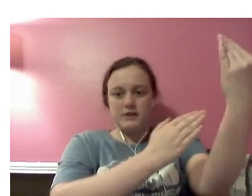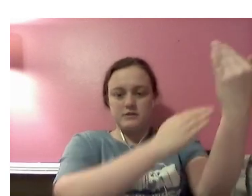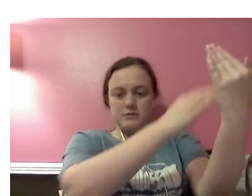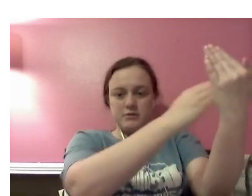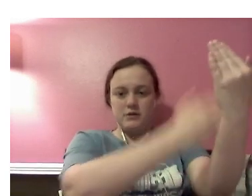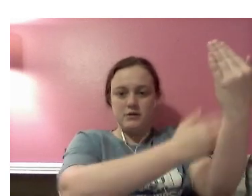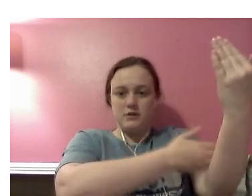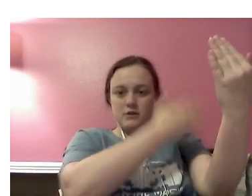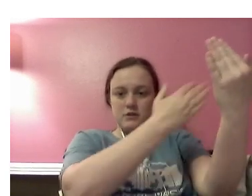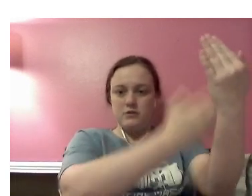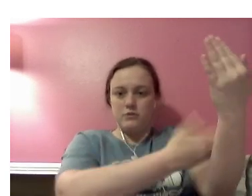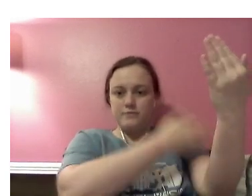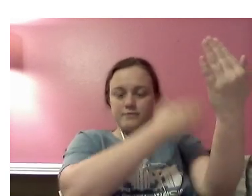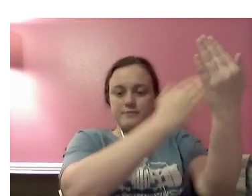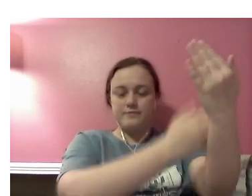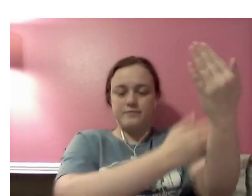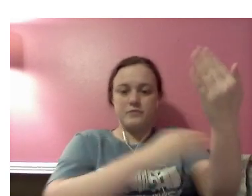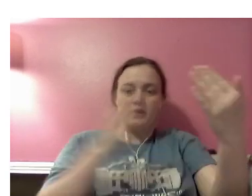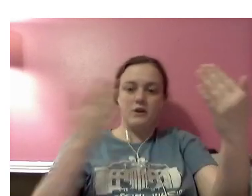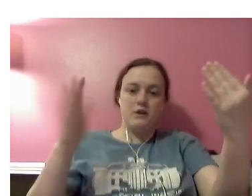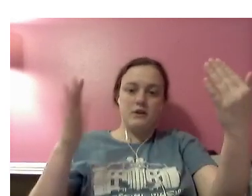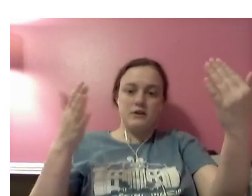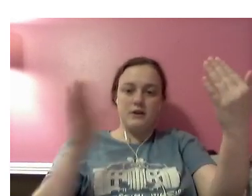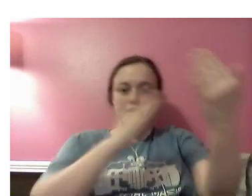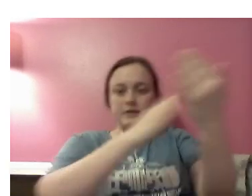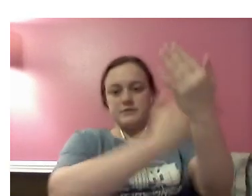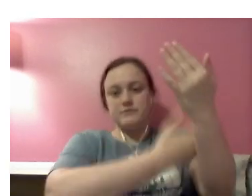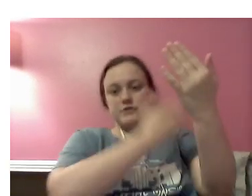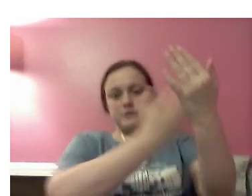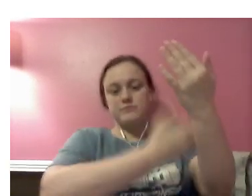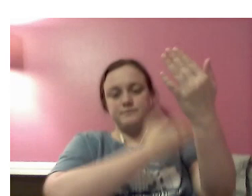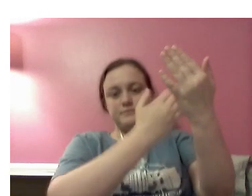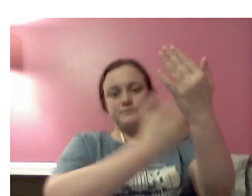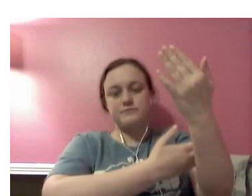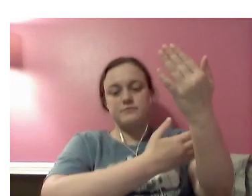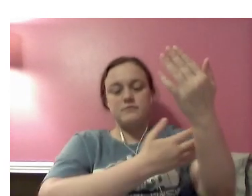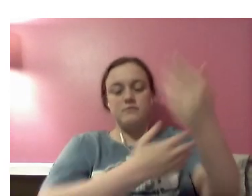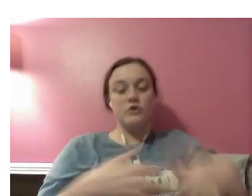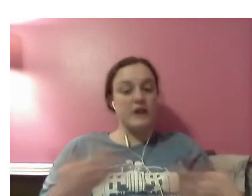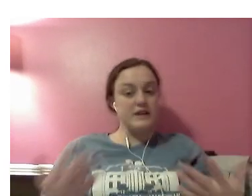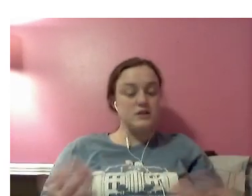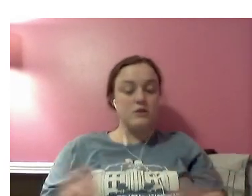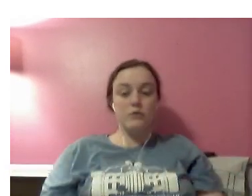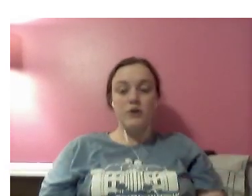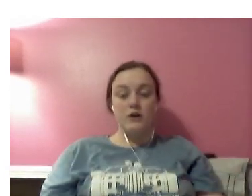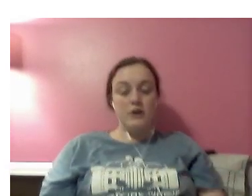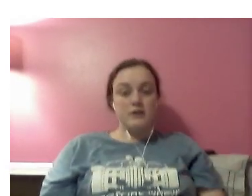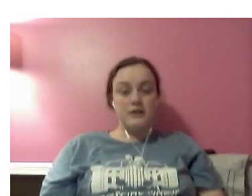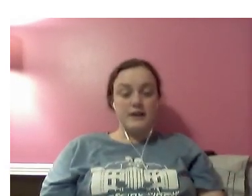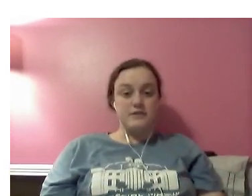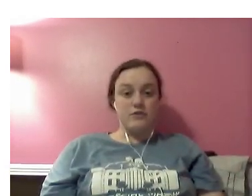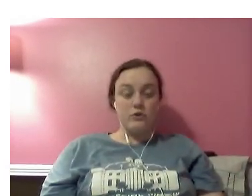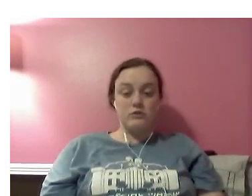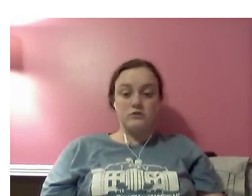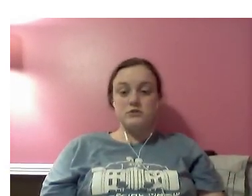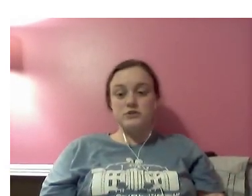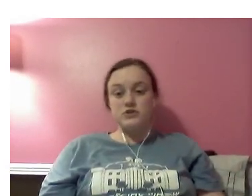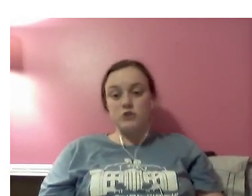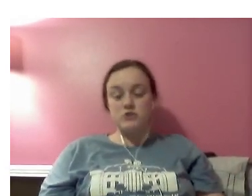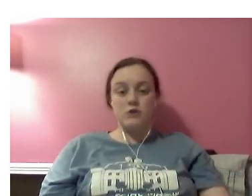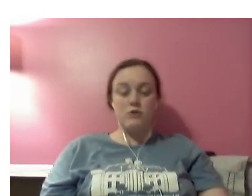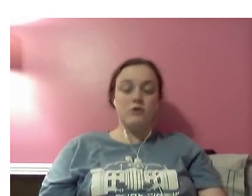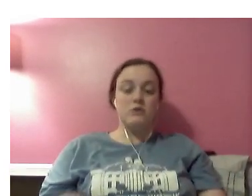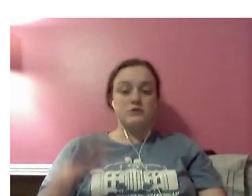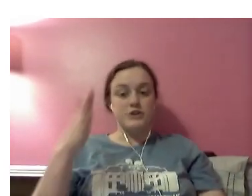How do you see me? New. Kind of new. Okay, so kind of old,